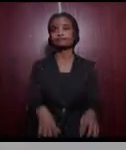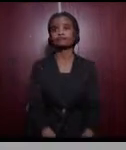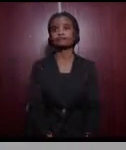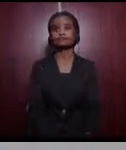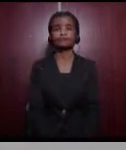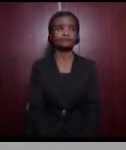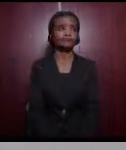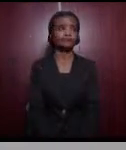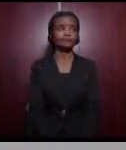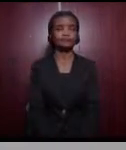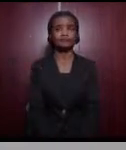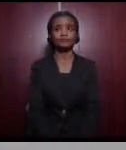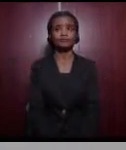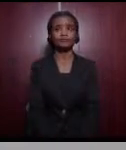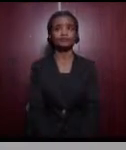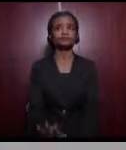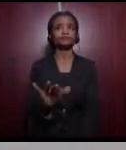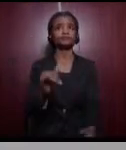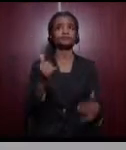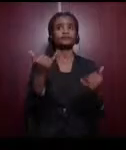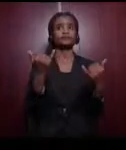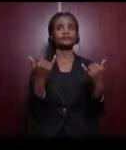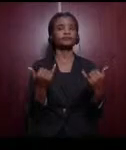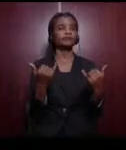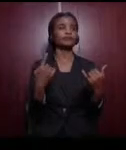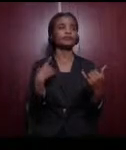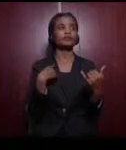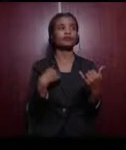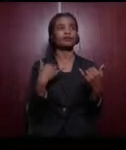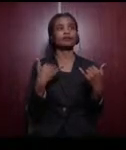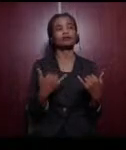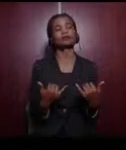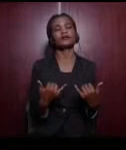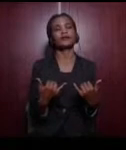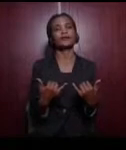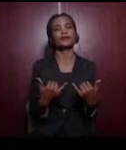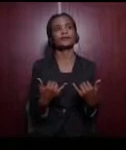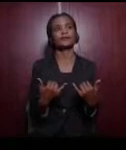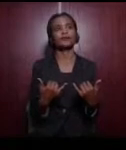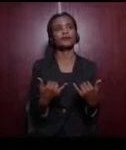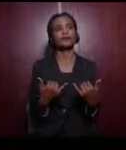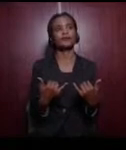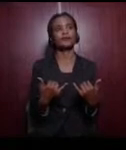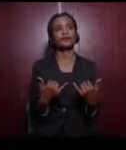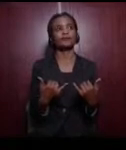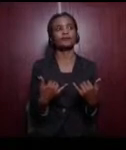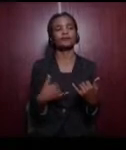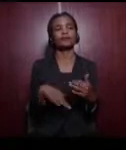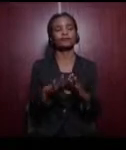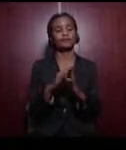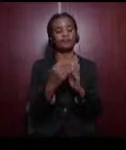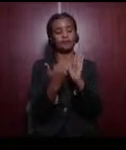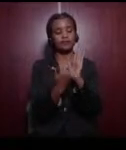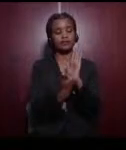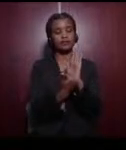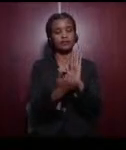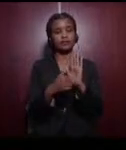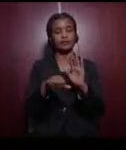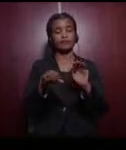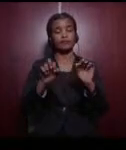So now we have come to item number